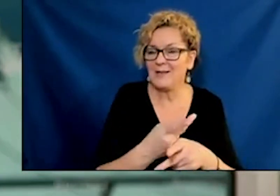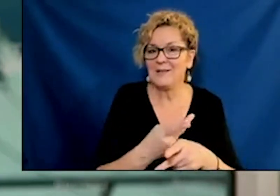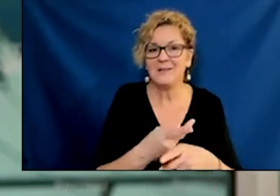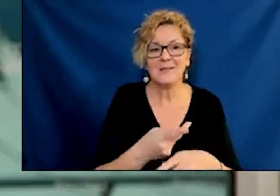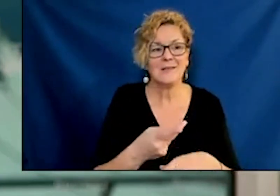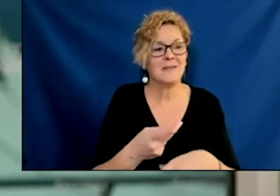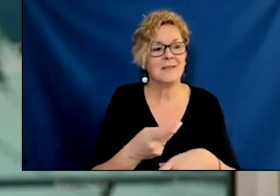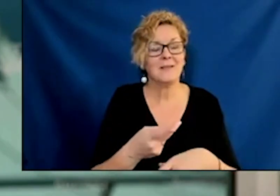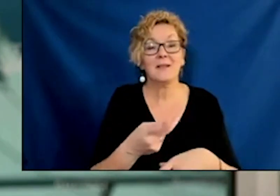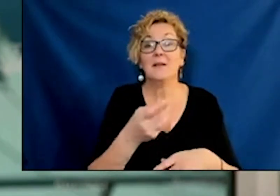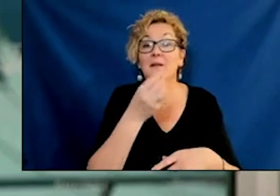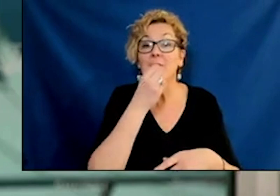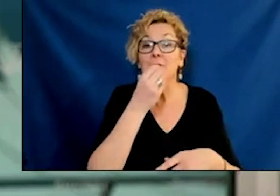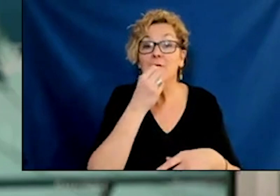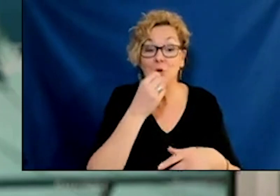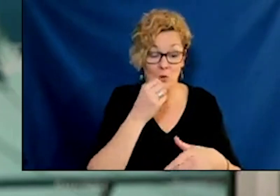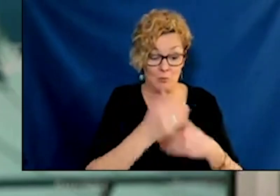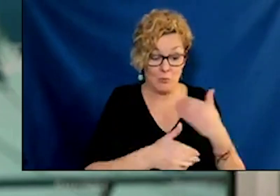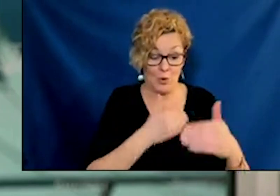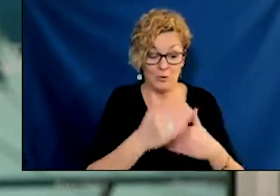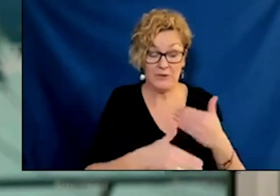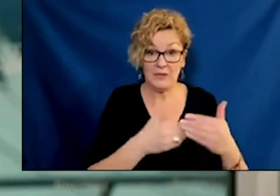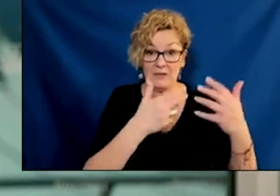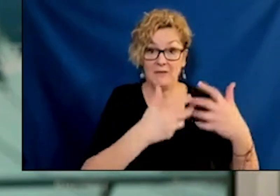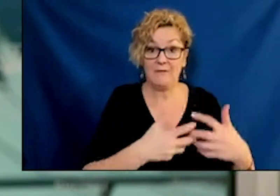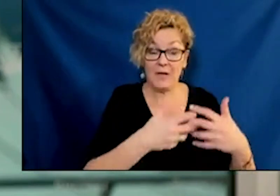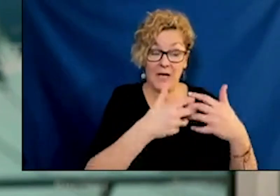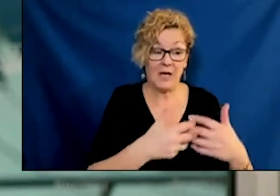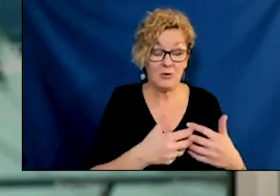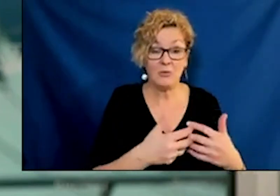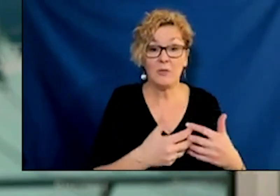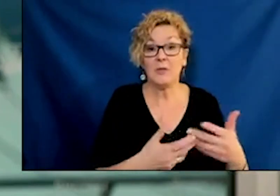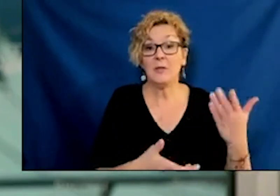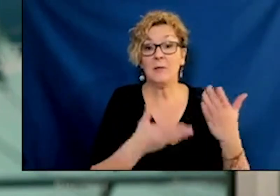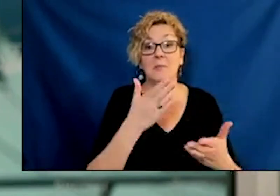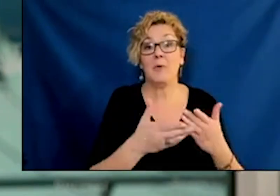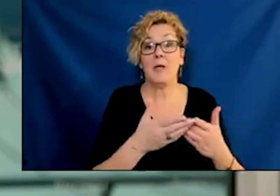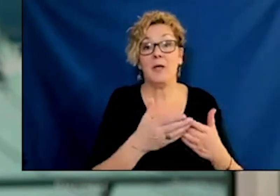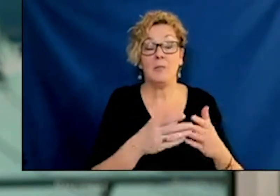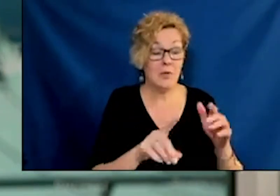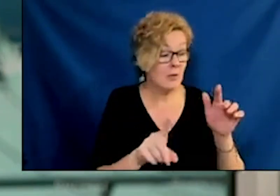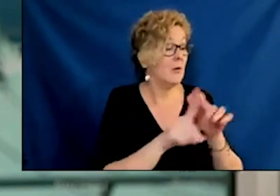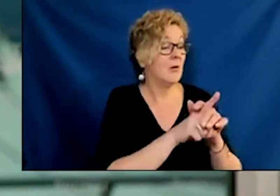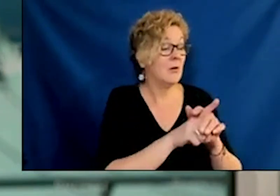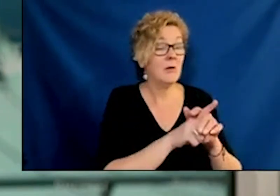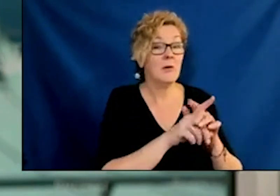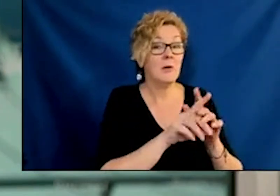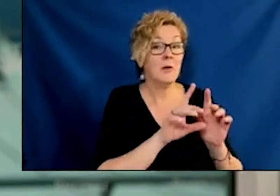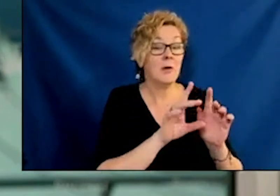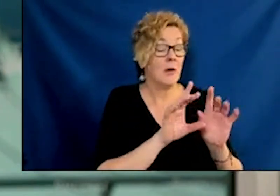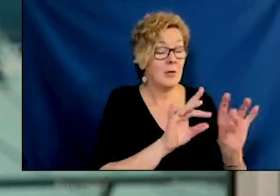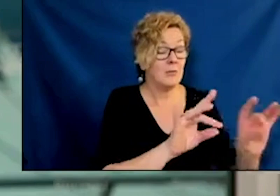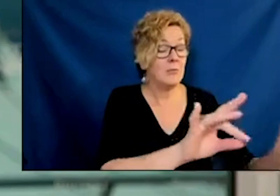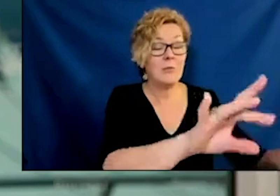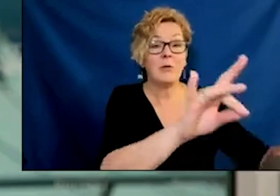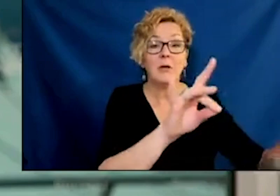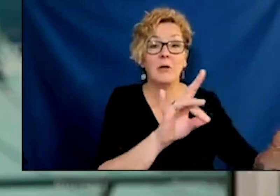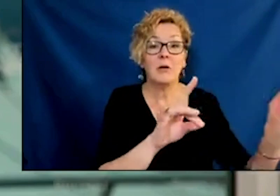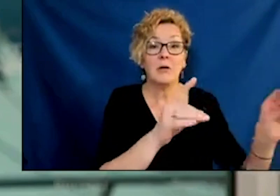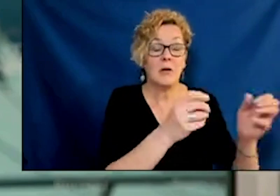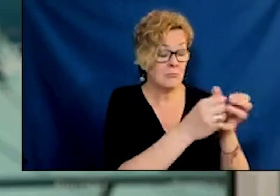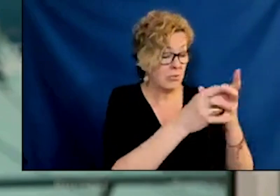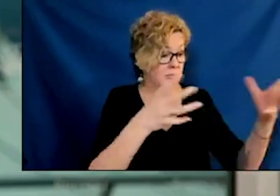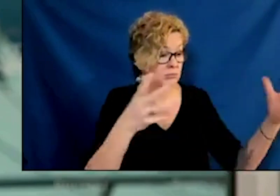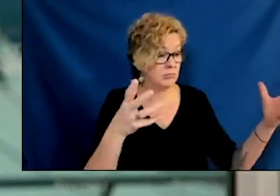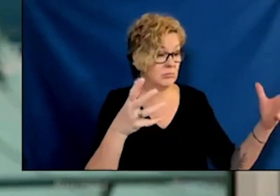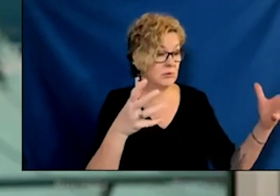you could have a large outbreak in a food processing plant, or we can have a small one that's caught early, and it's still, the risk is the